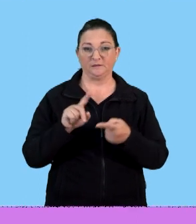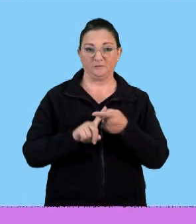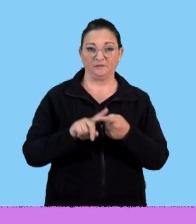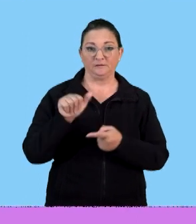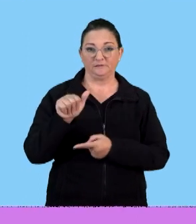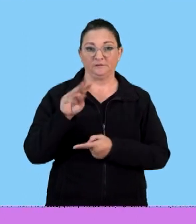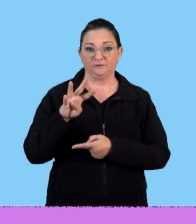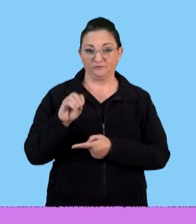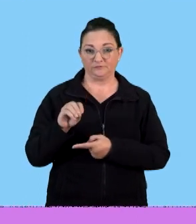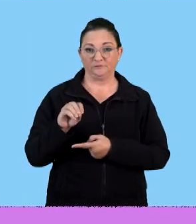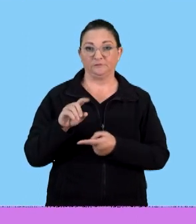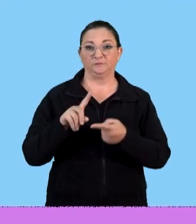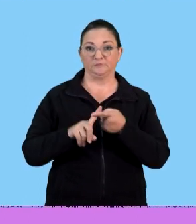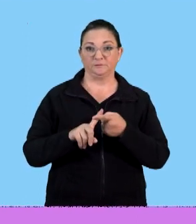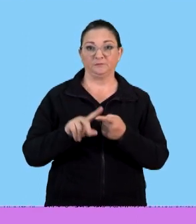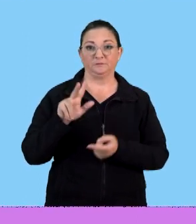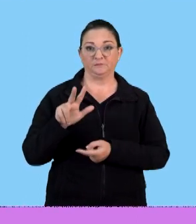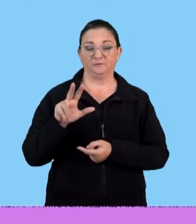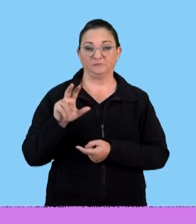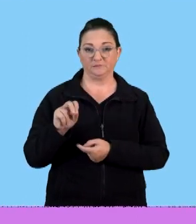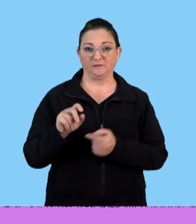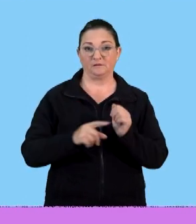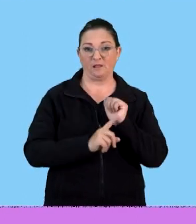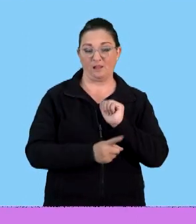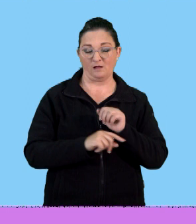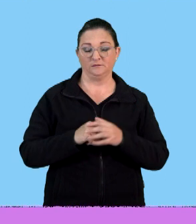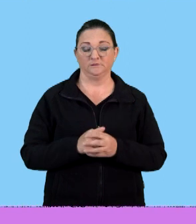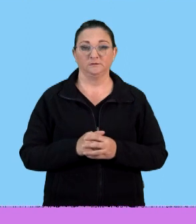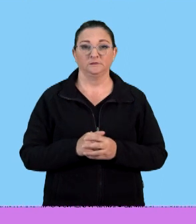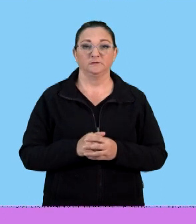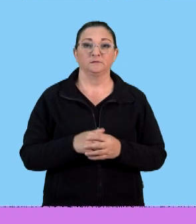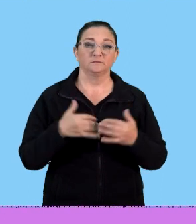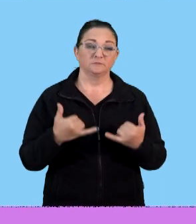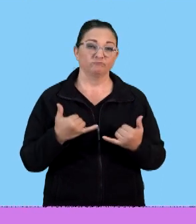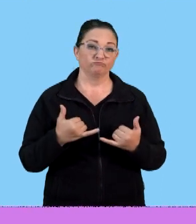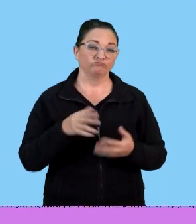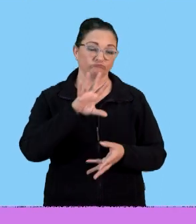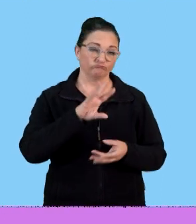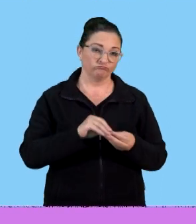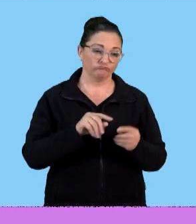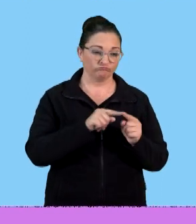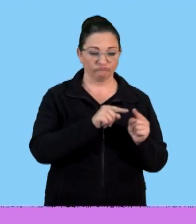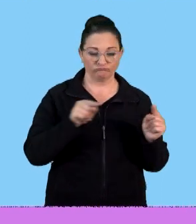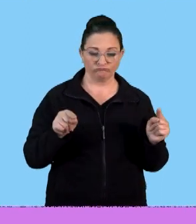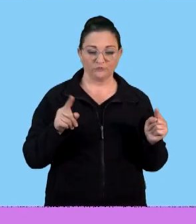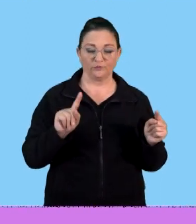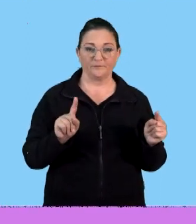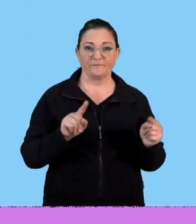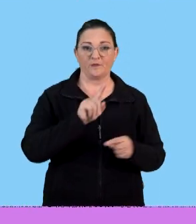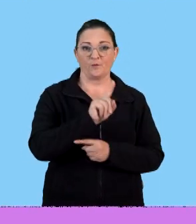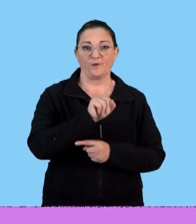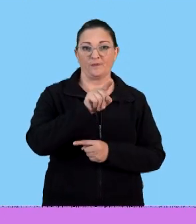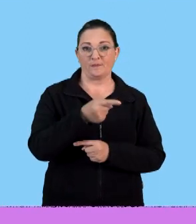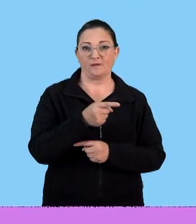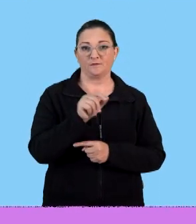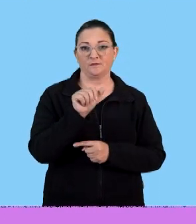another 80 plus 640 plus our last 80. So this will give us a total length